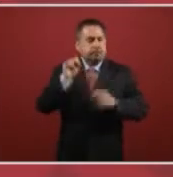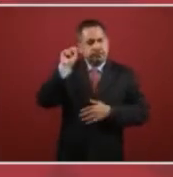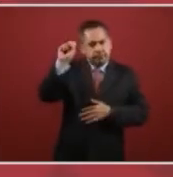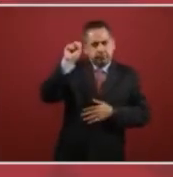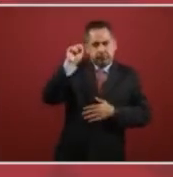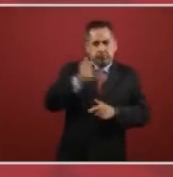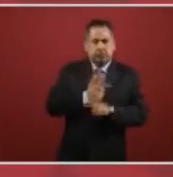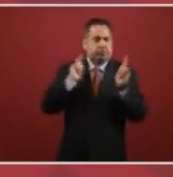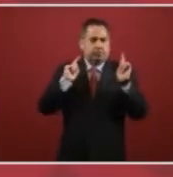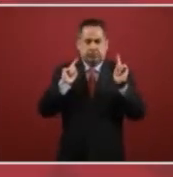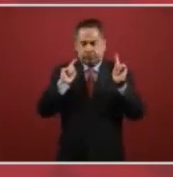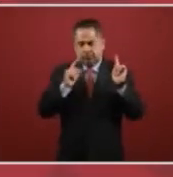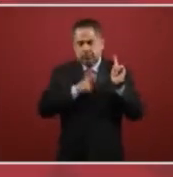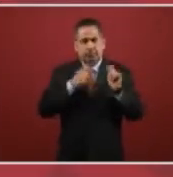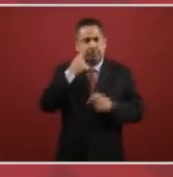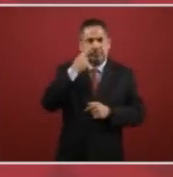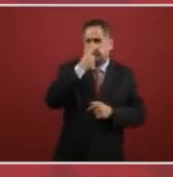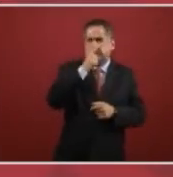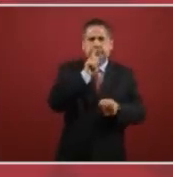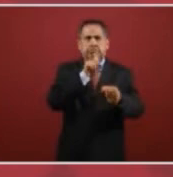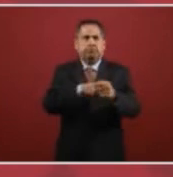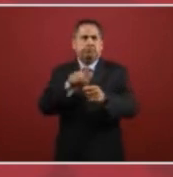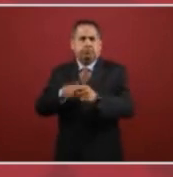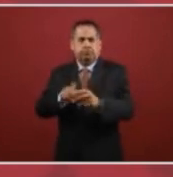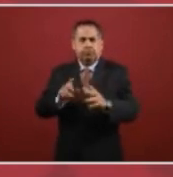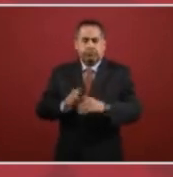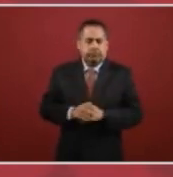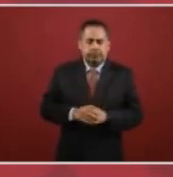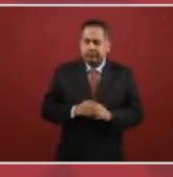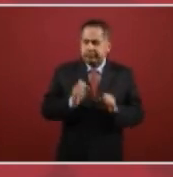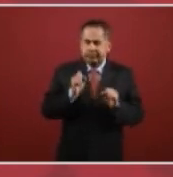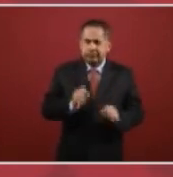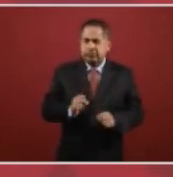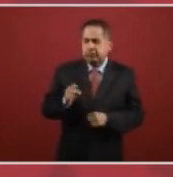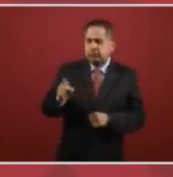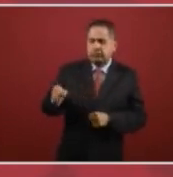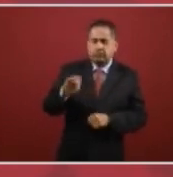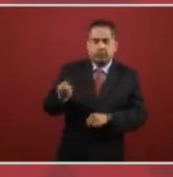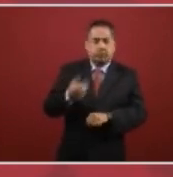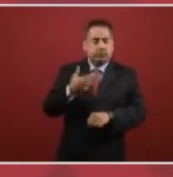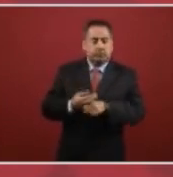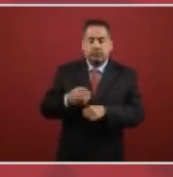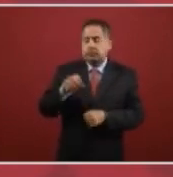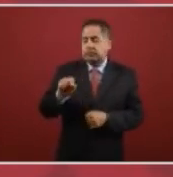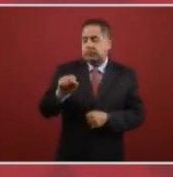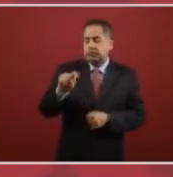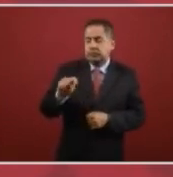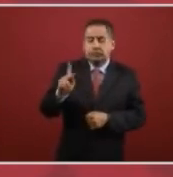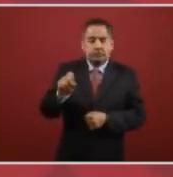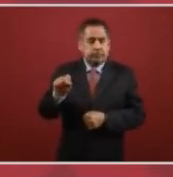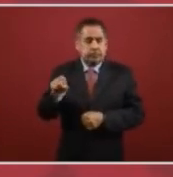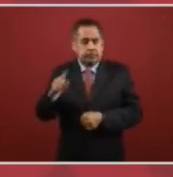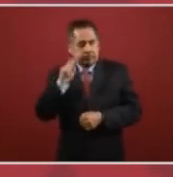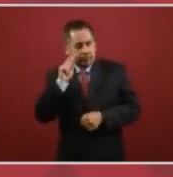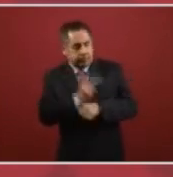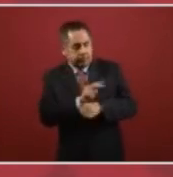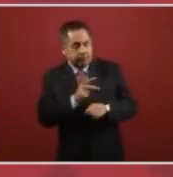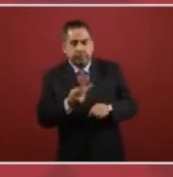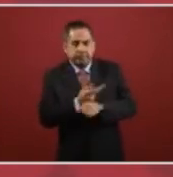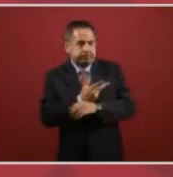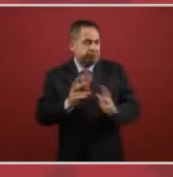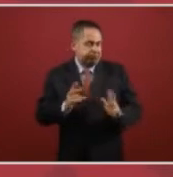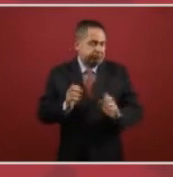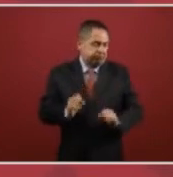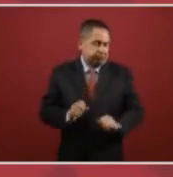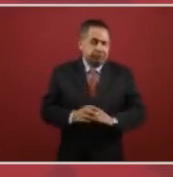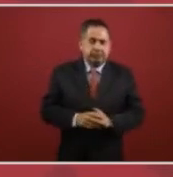There's some kind of a union question, and he's saying there has to be freedom of the unions, and the Secretary